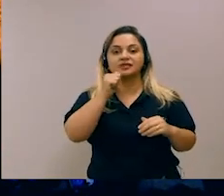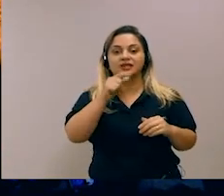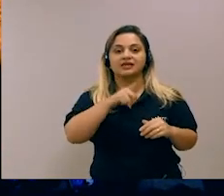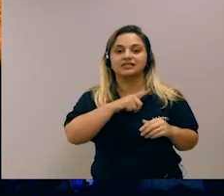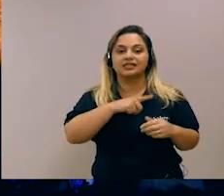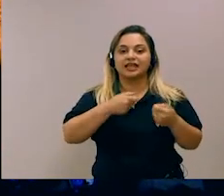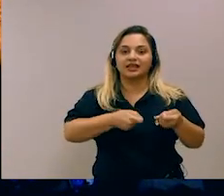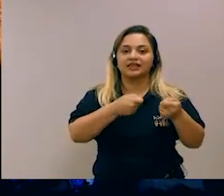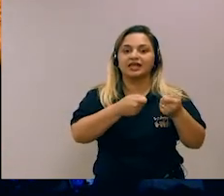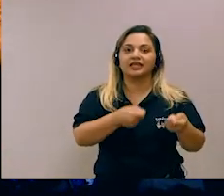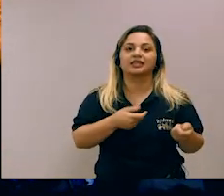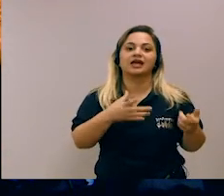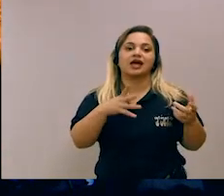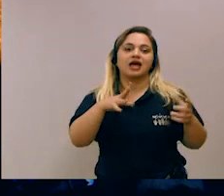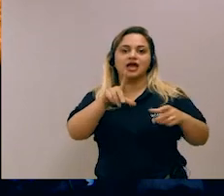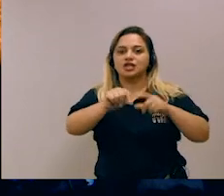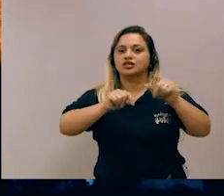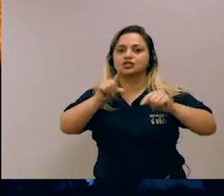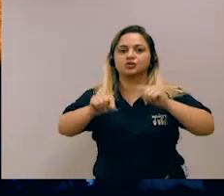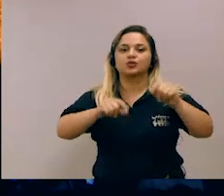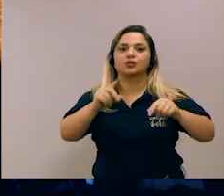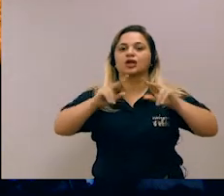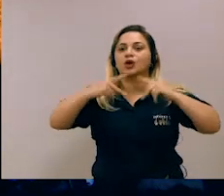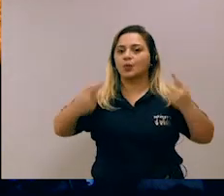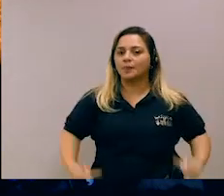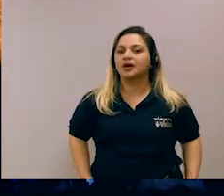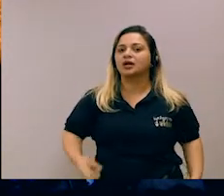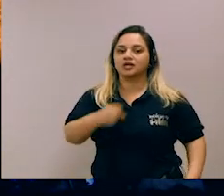choice earlier.